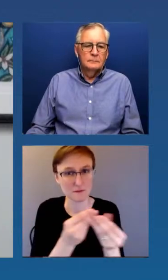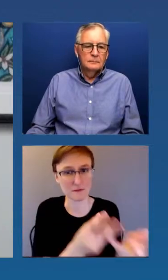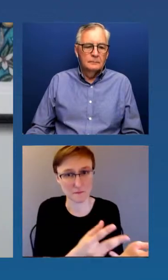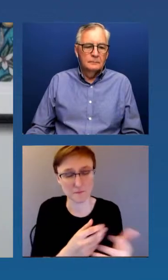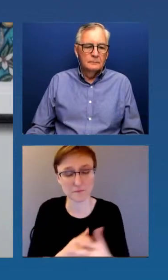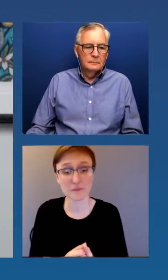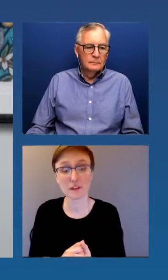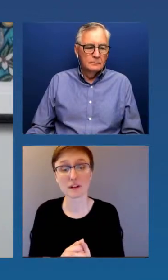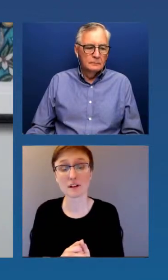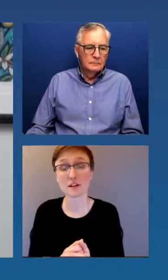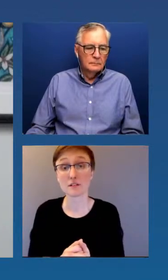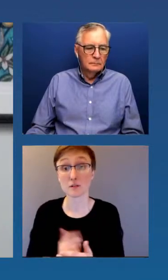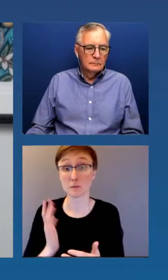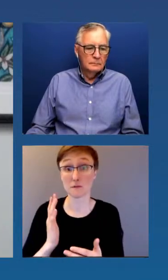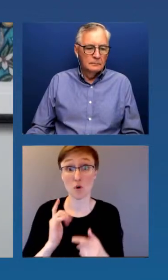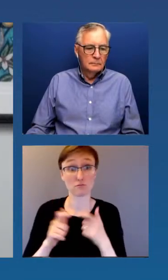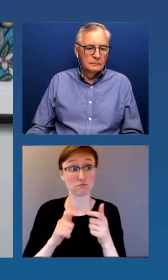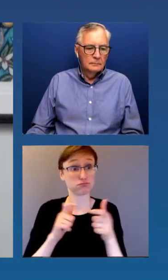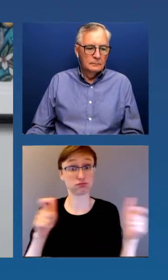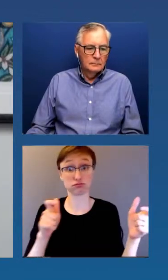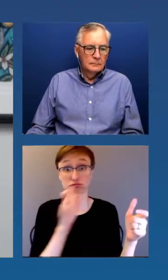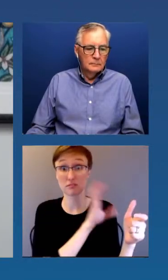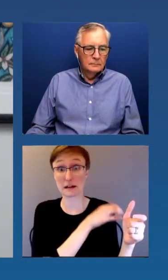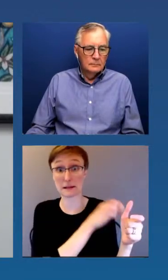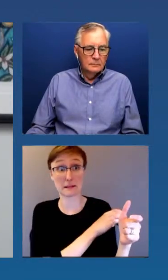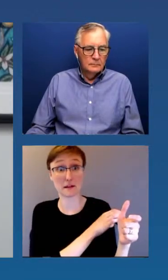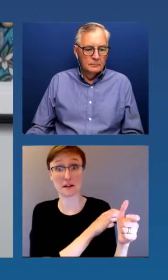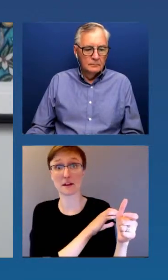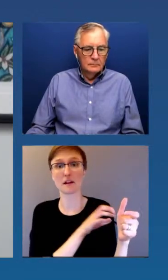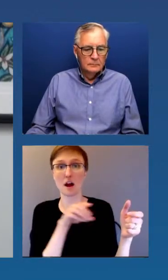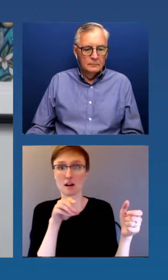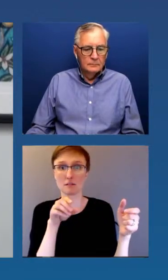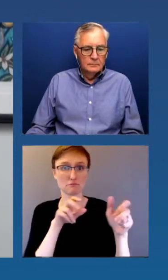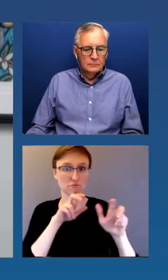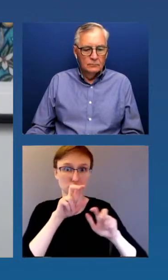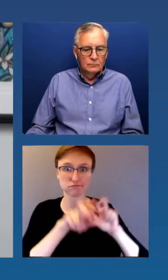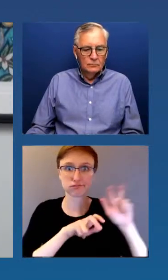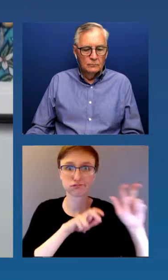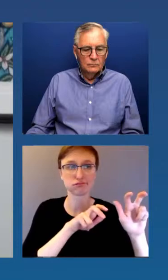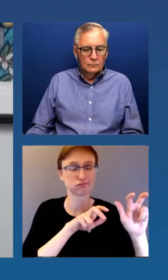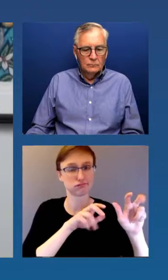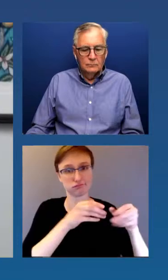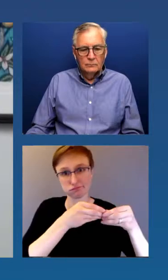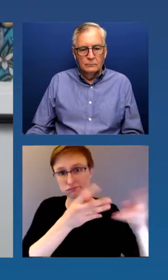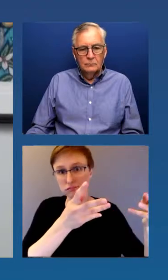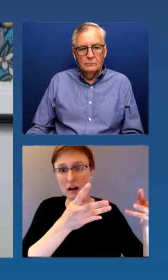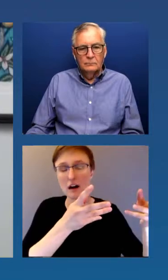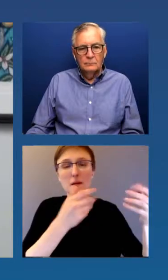we're growing the neighborhood approach. So I think the